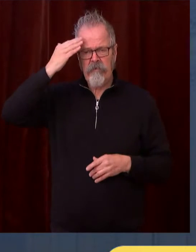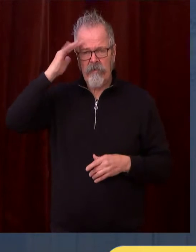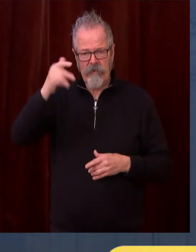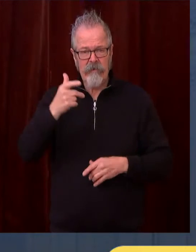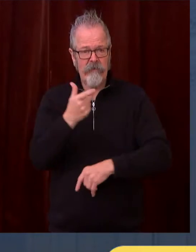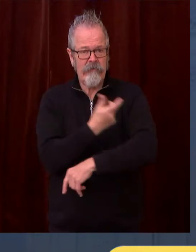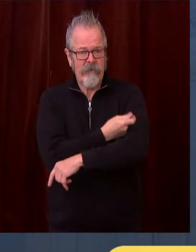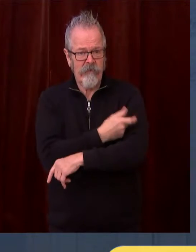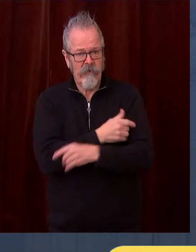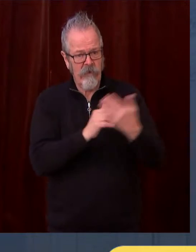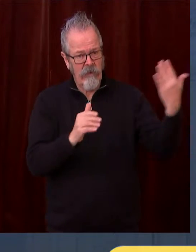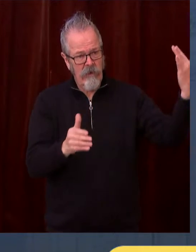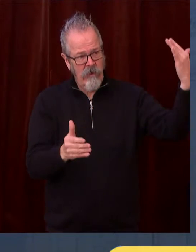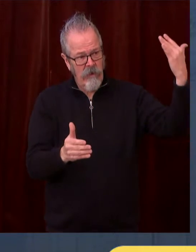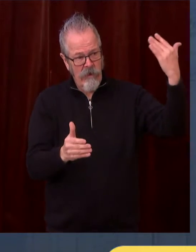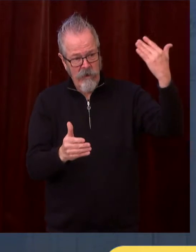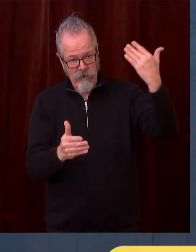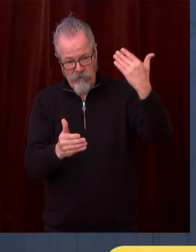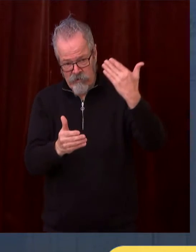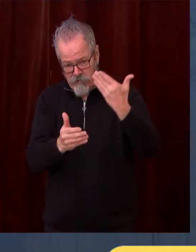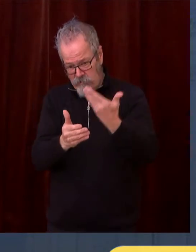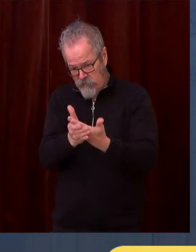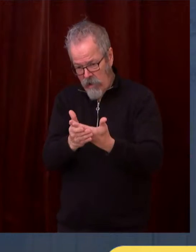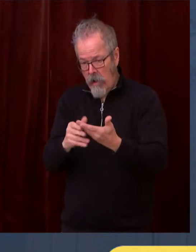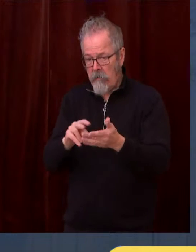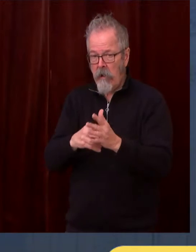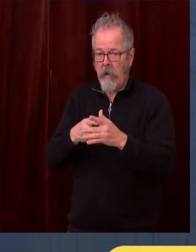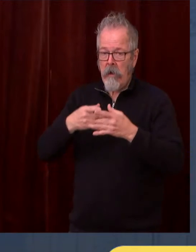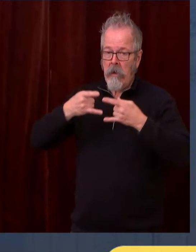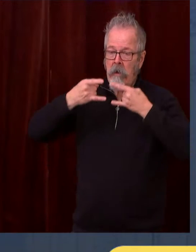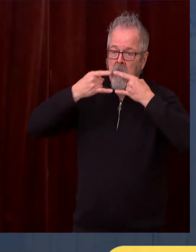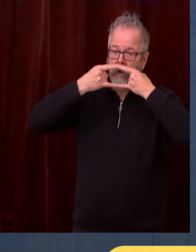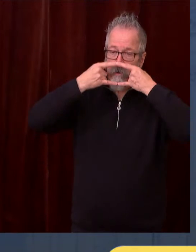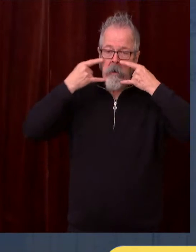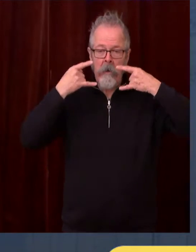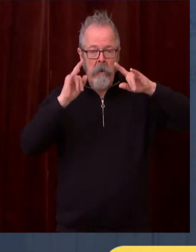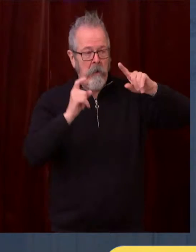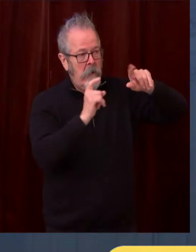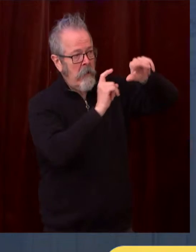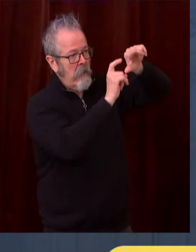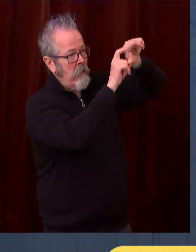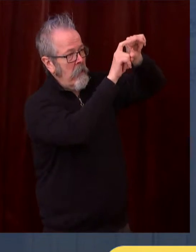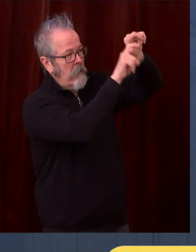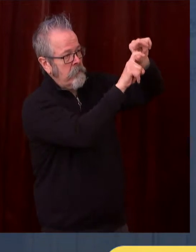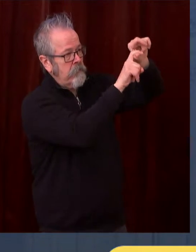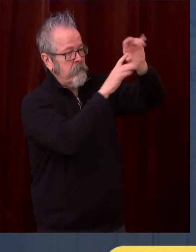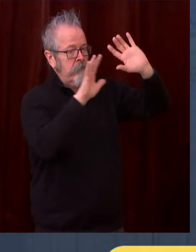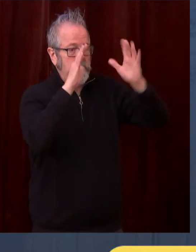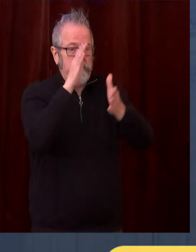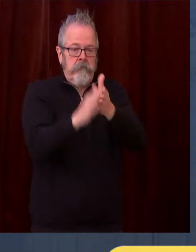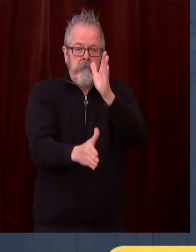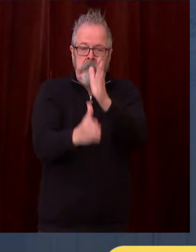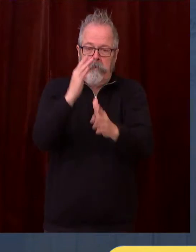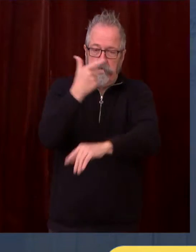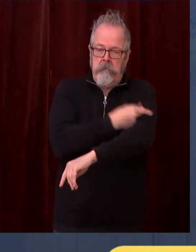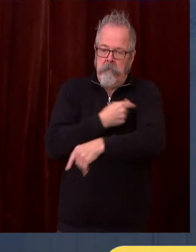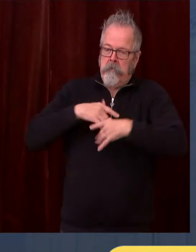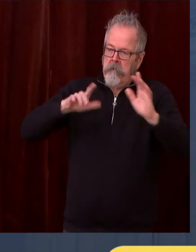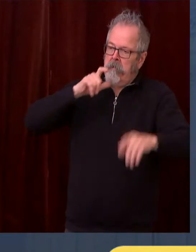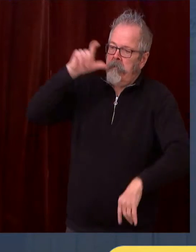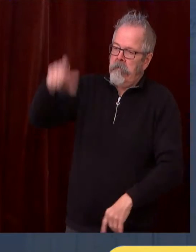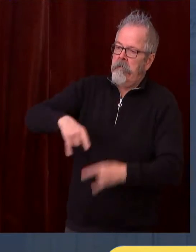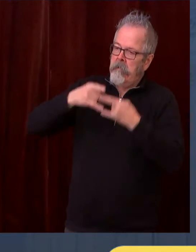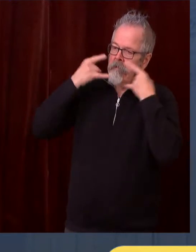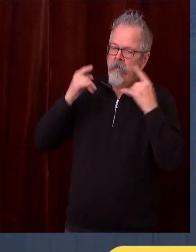is vaccinated who will want the vaccine. So we know we have more work to do. And I want to